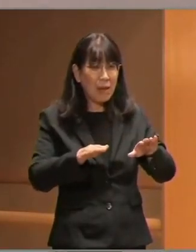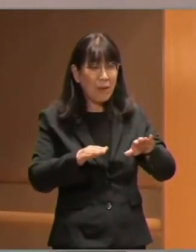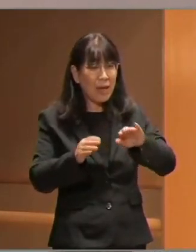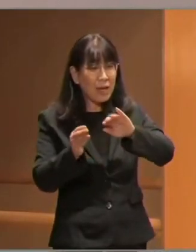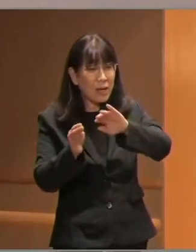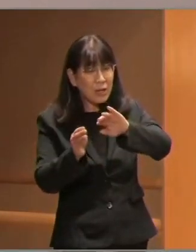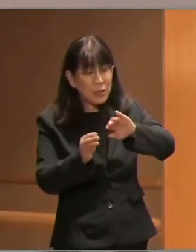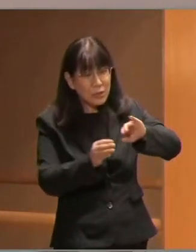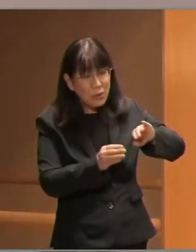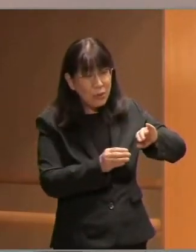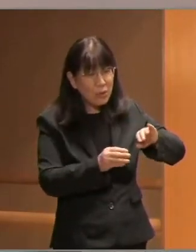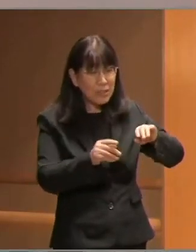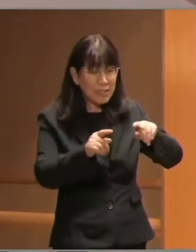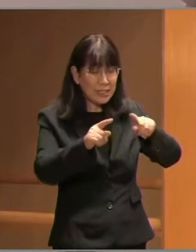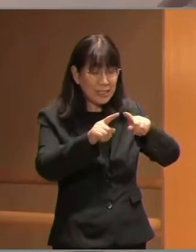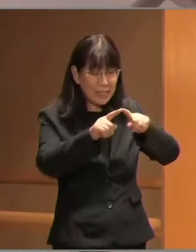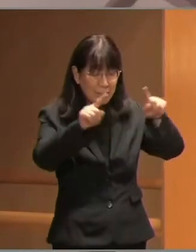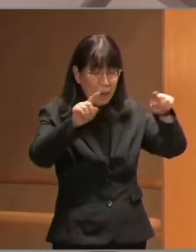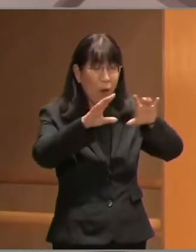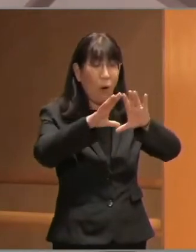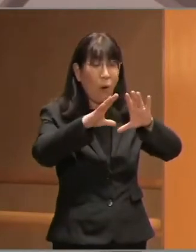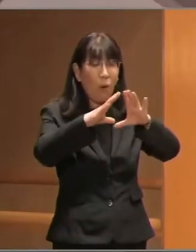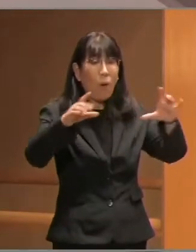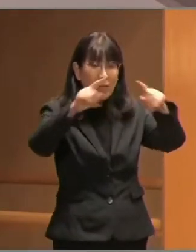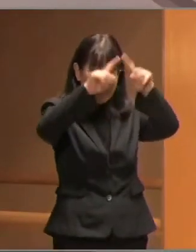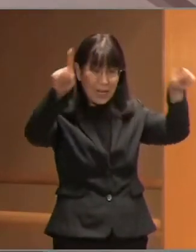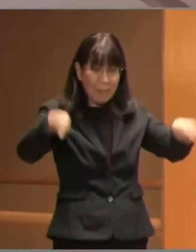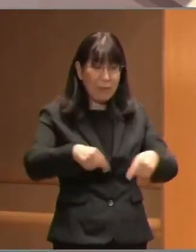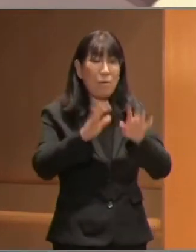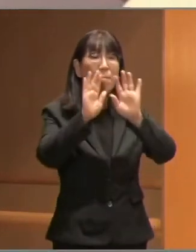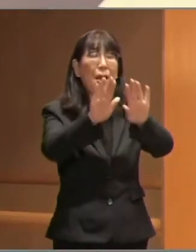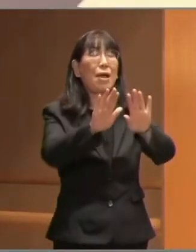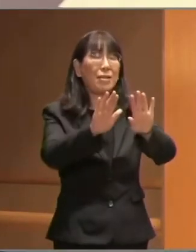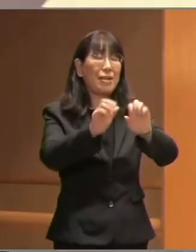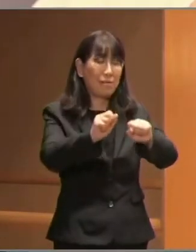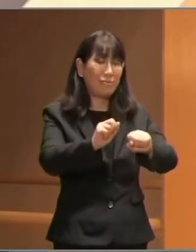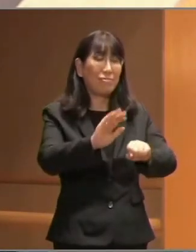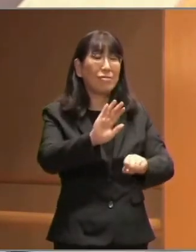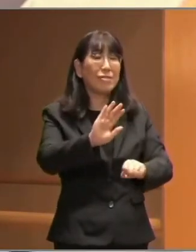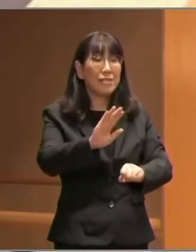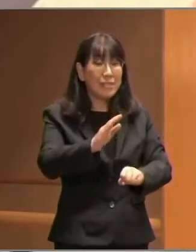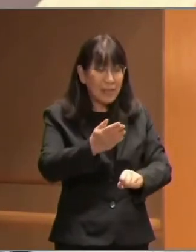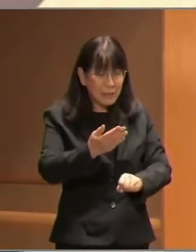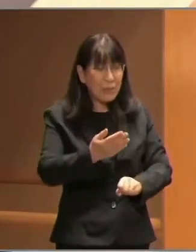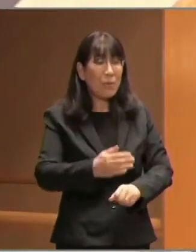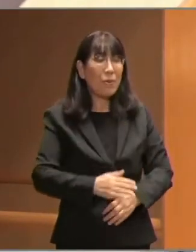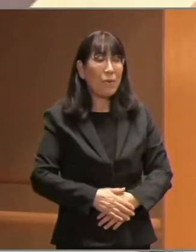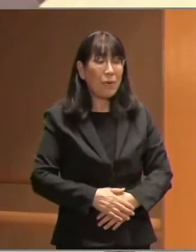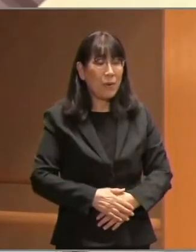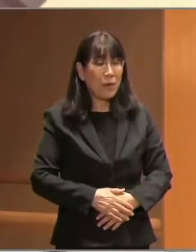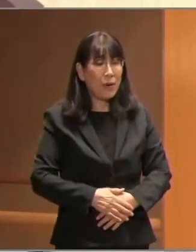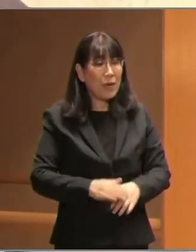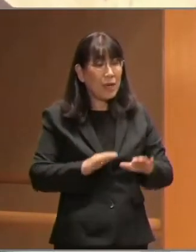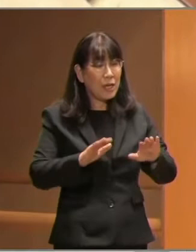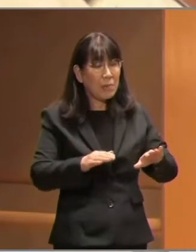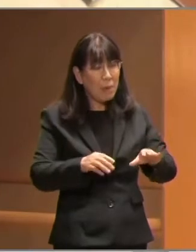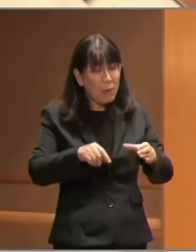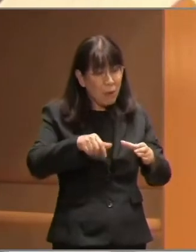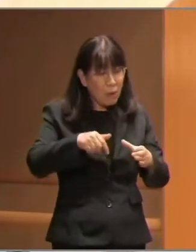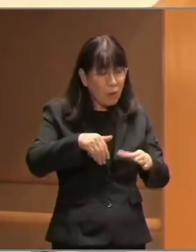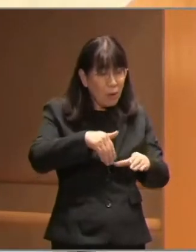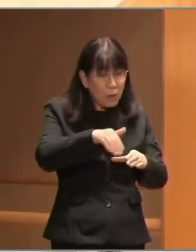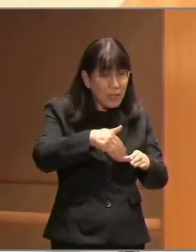Well, today, in the modern days, paper for the shoji paper door is a very huge